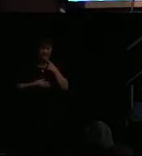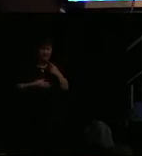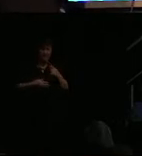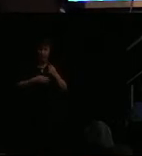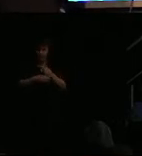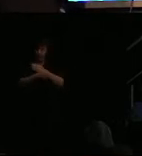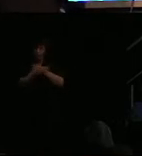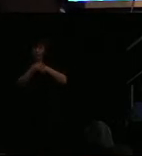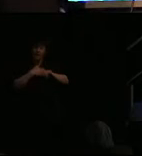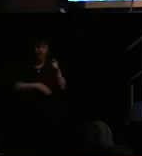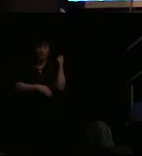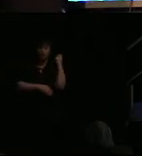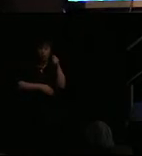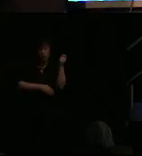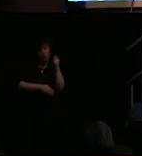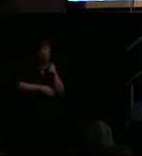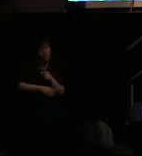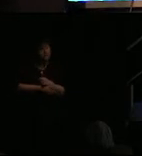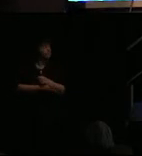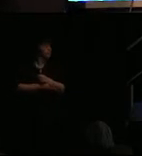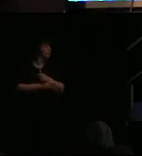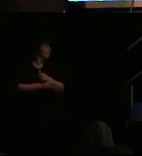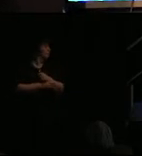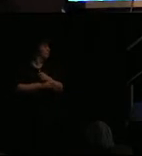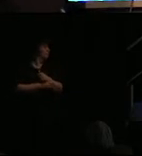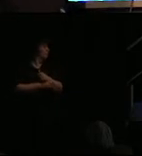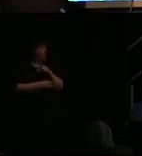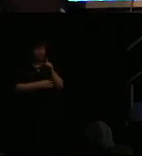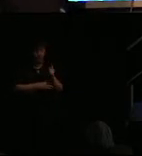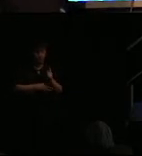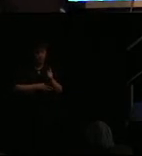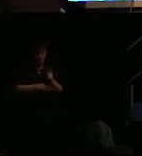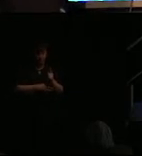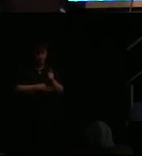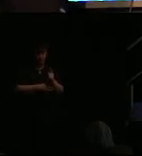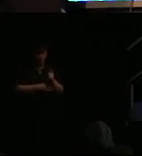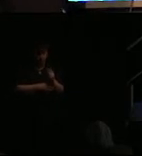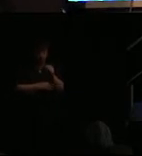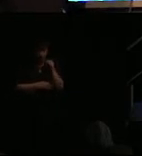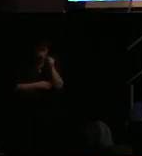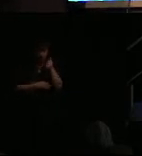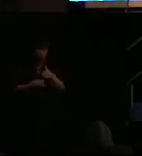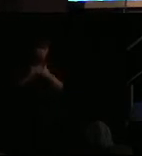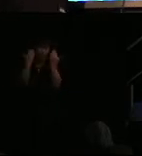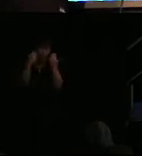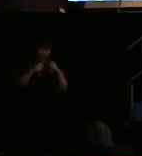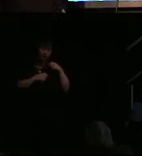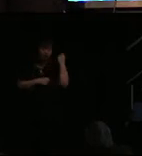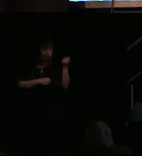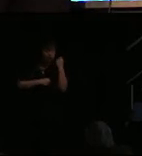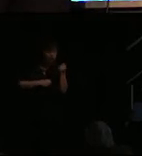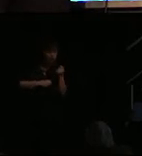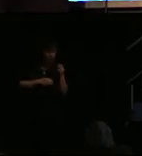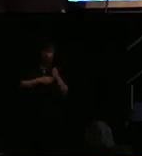Serbia, which is bad preparation. But in those few days in Serbia before the retreat,